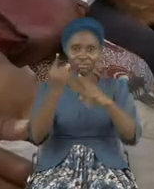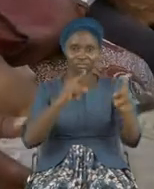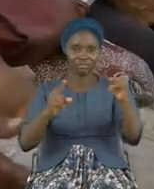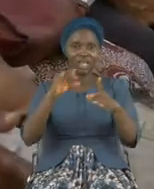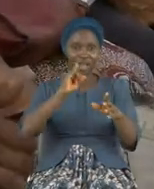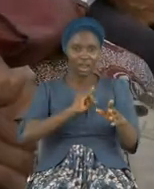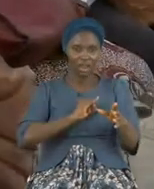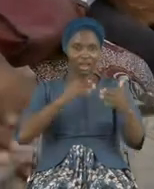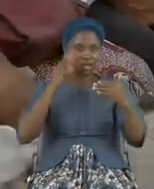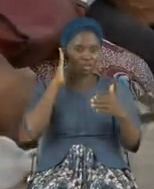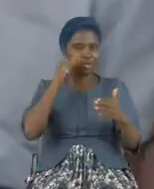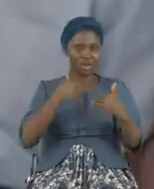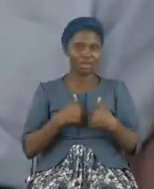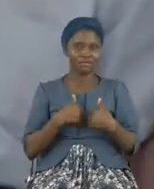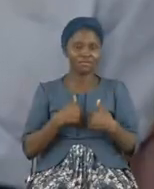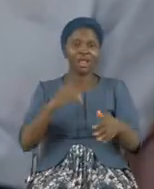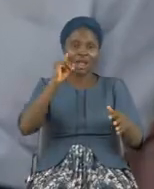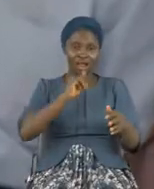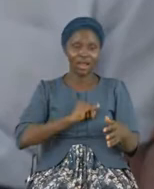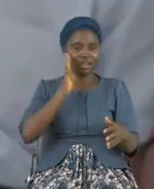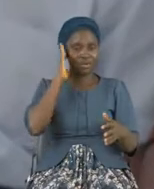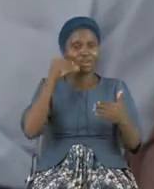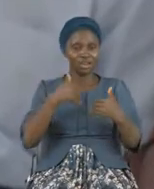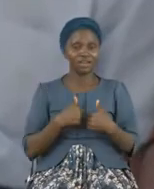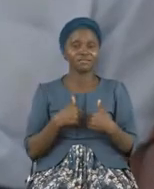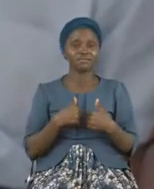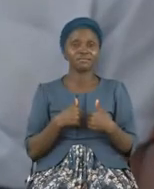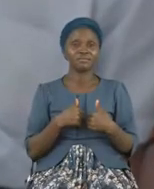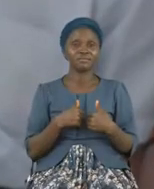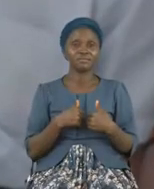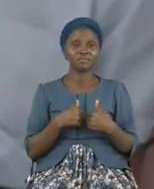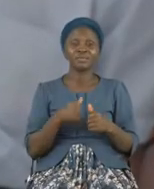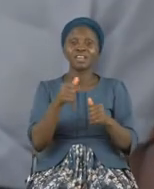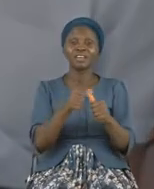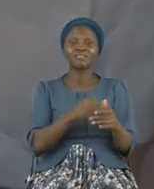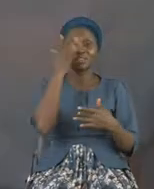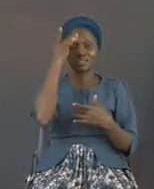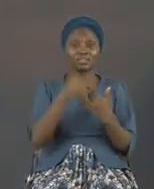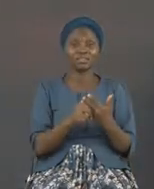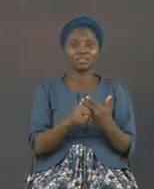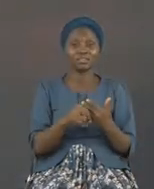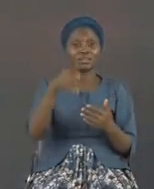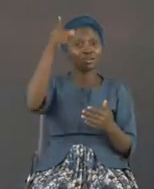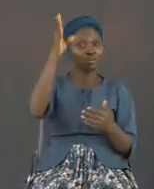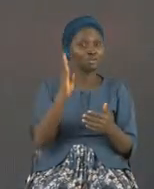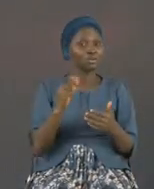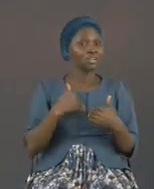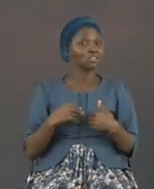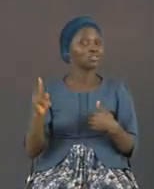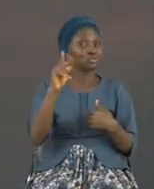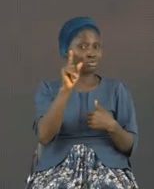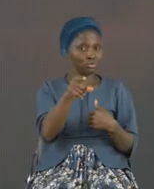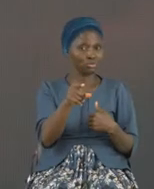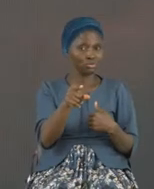I will have. I said, I will have. Every sickness, God has used you